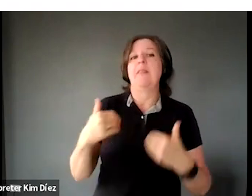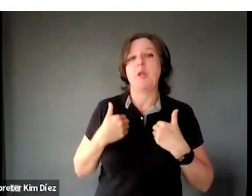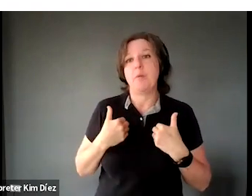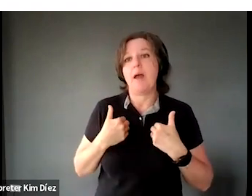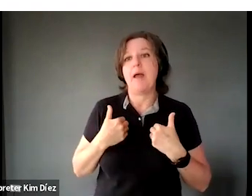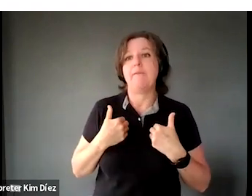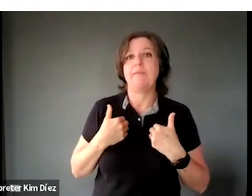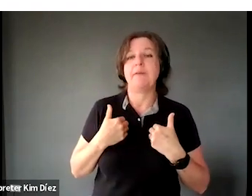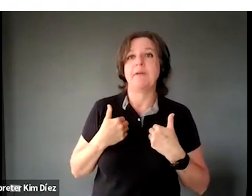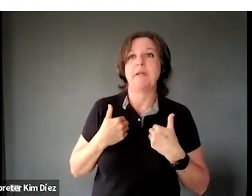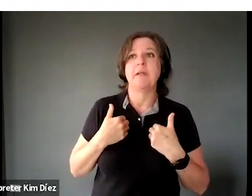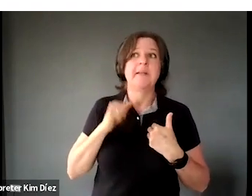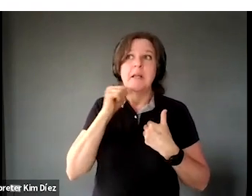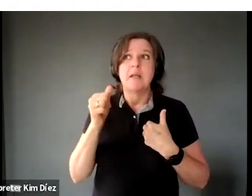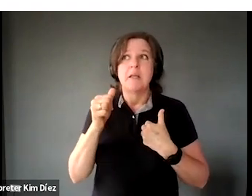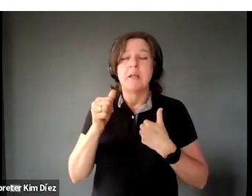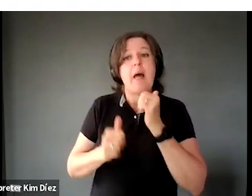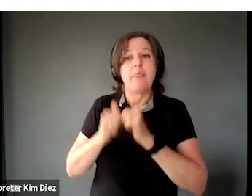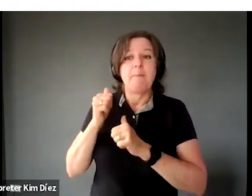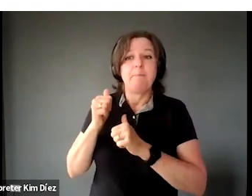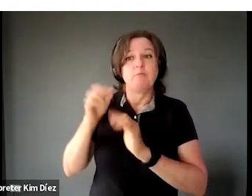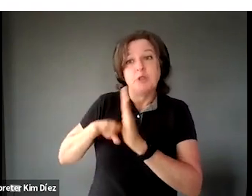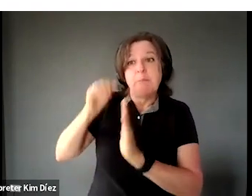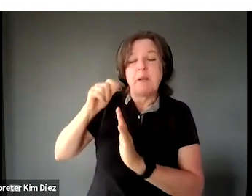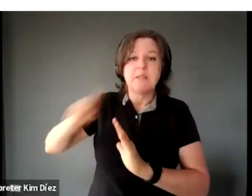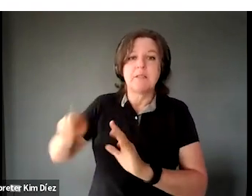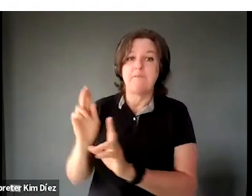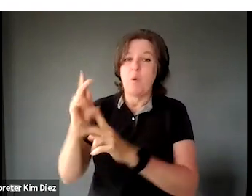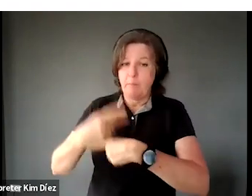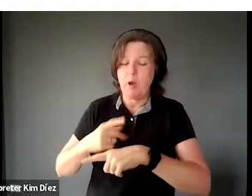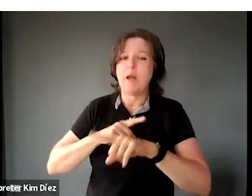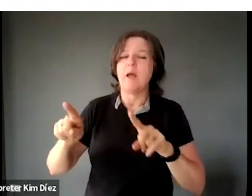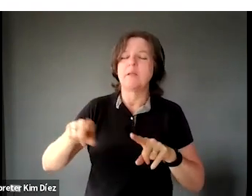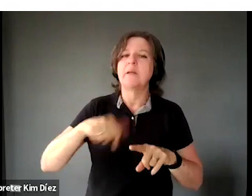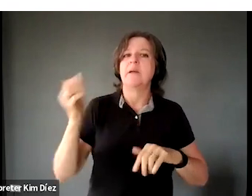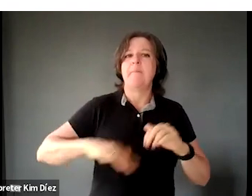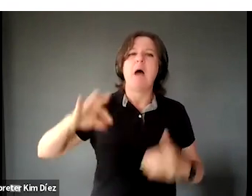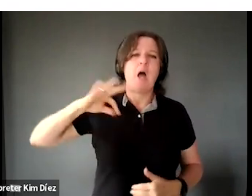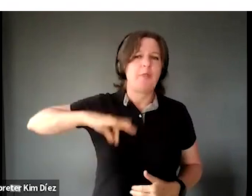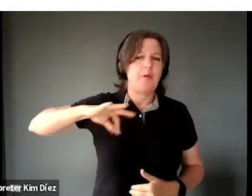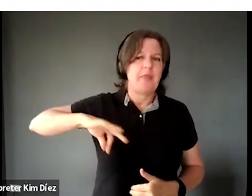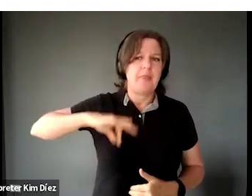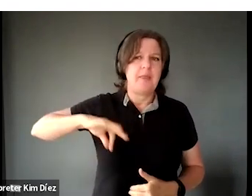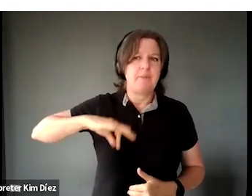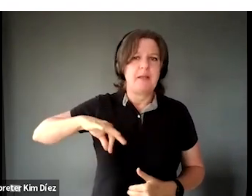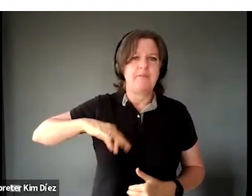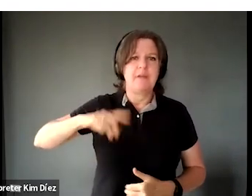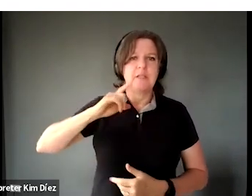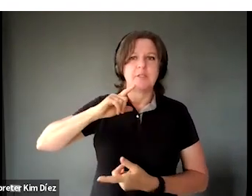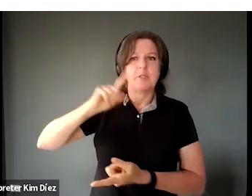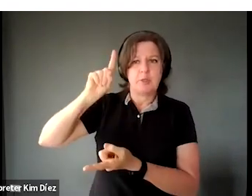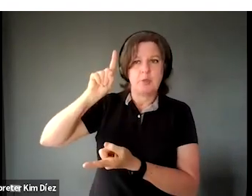the best option that we have, and also the most economical one for a cocoa producer, is that in